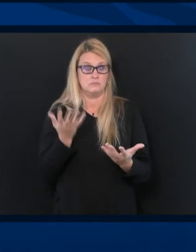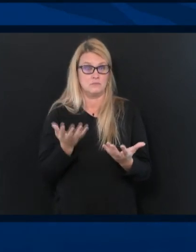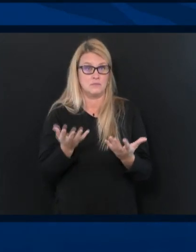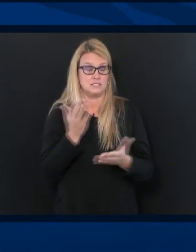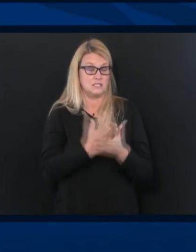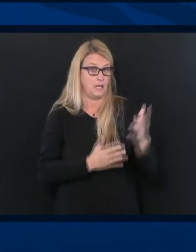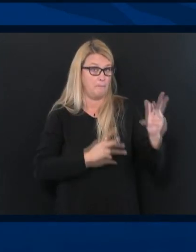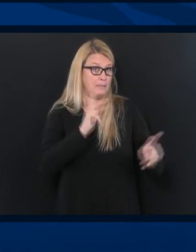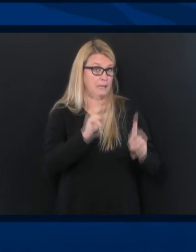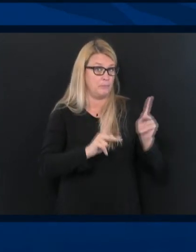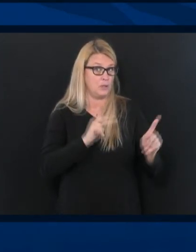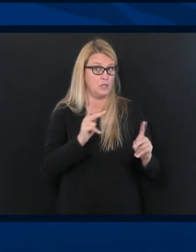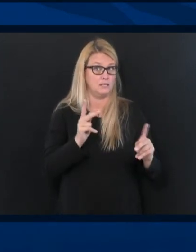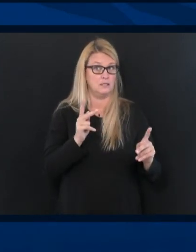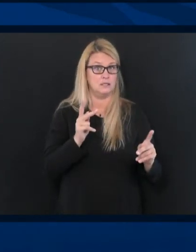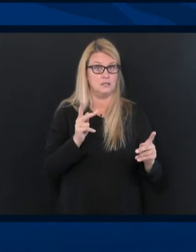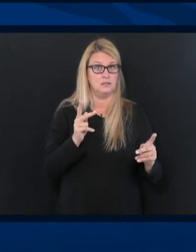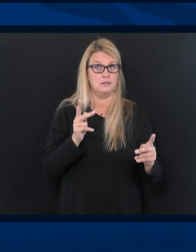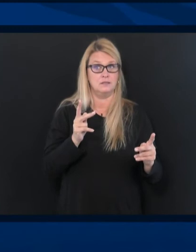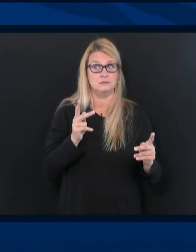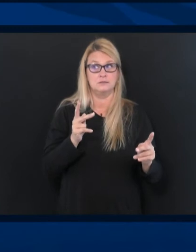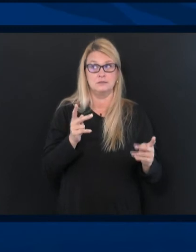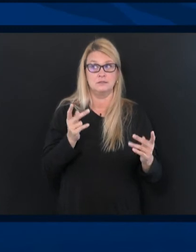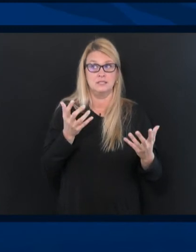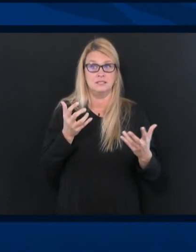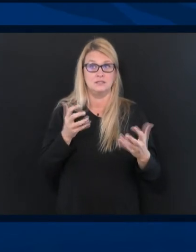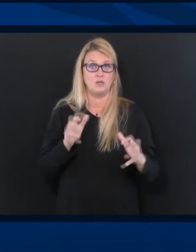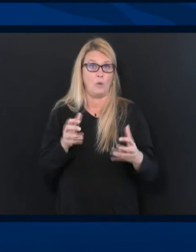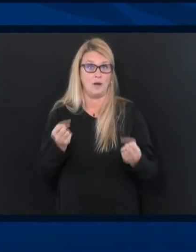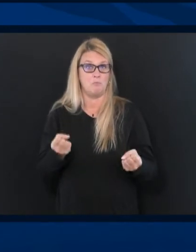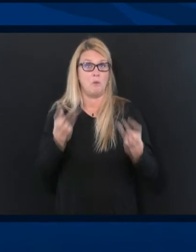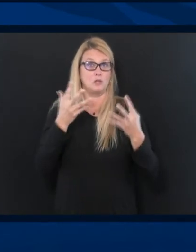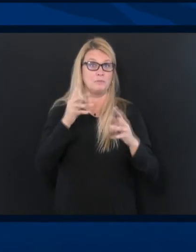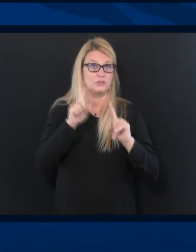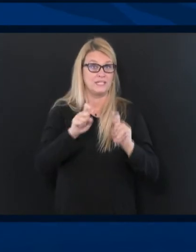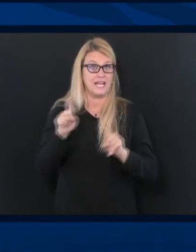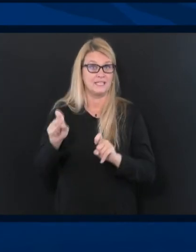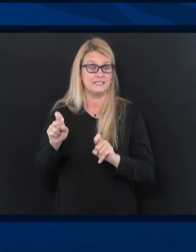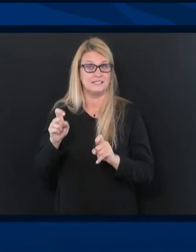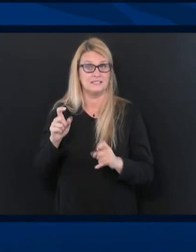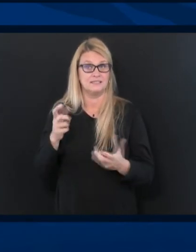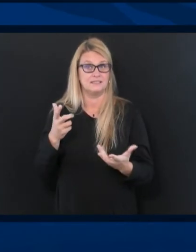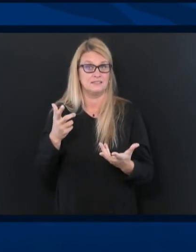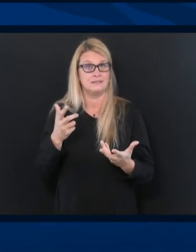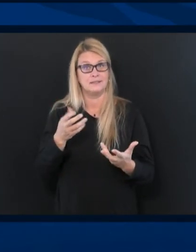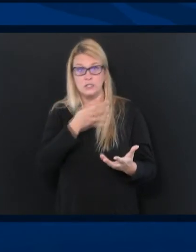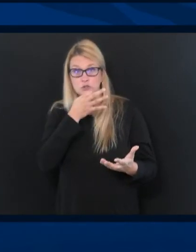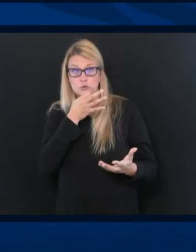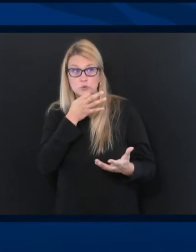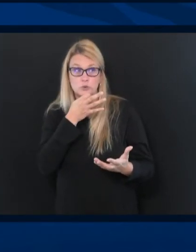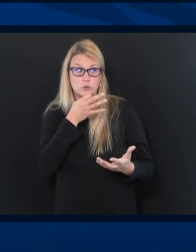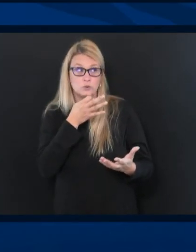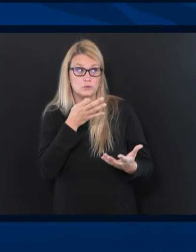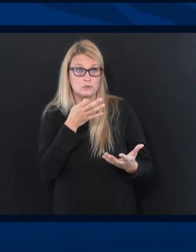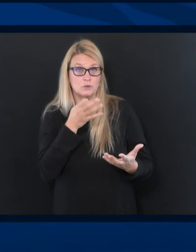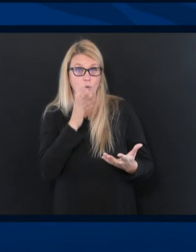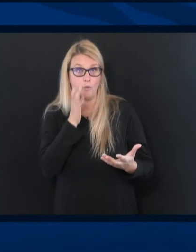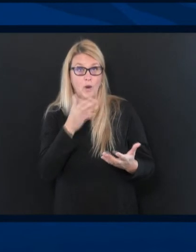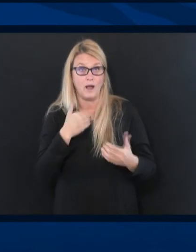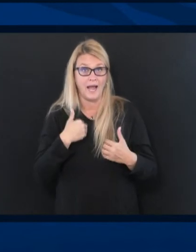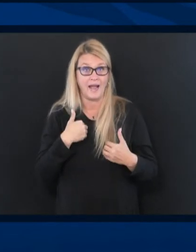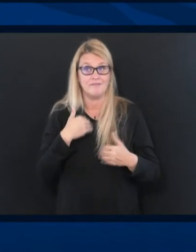little leery about multiple testing, but I would imagine sooner or later we're going to be moving to,